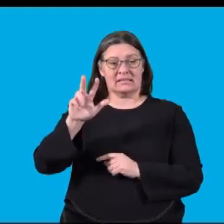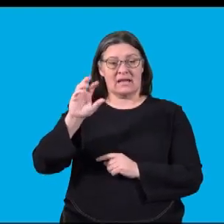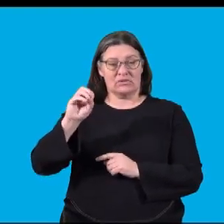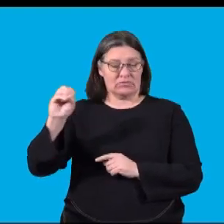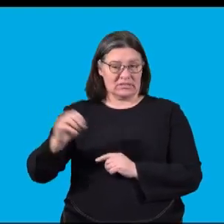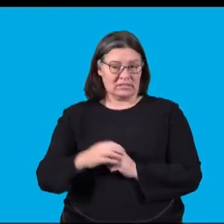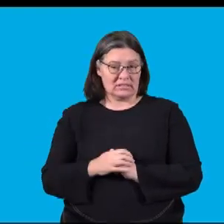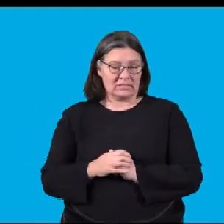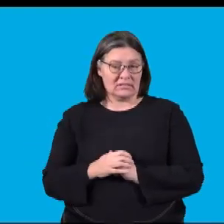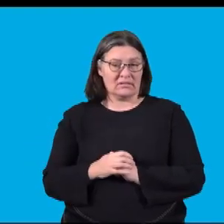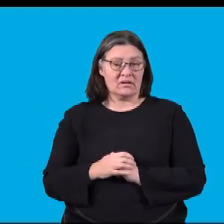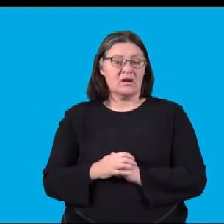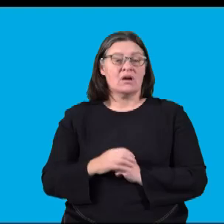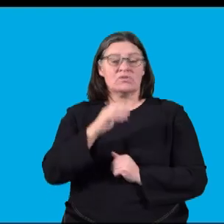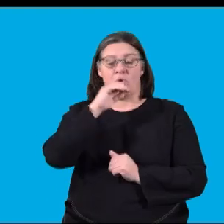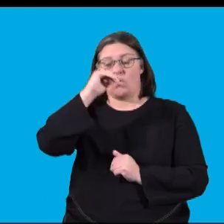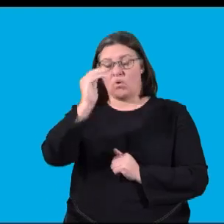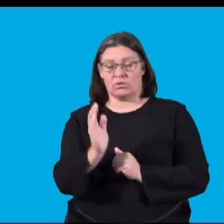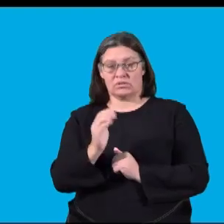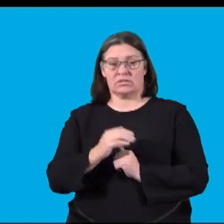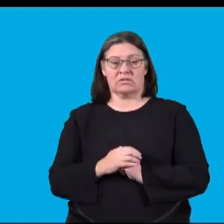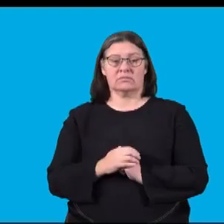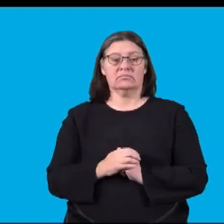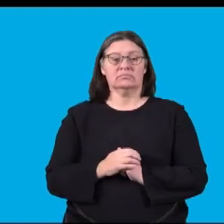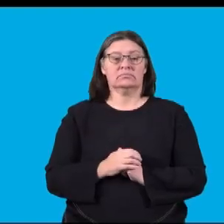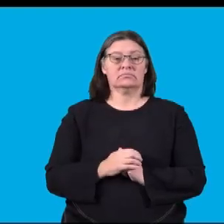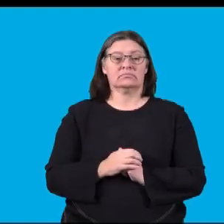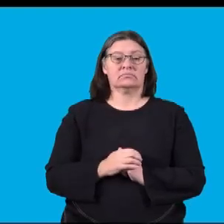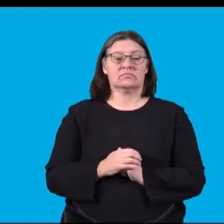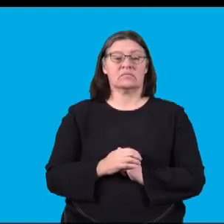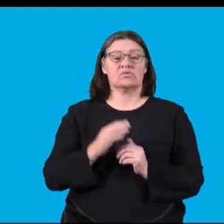38.8. So I can close my bracket now, and then I end up with